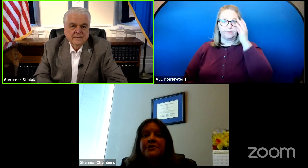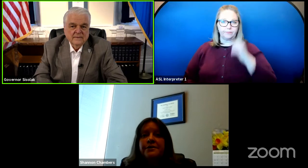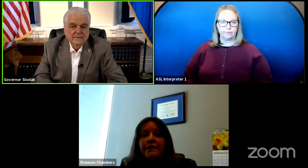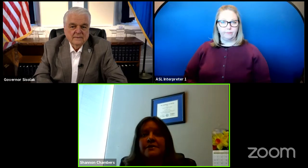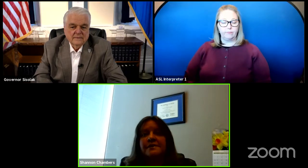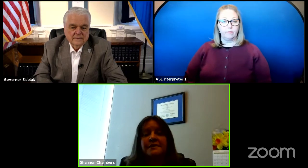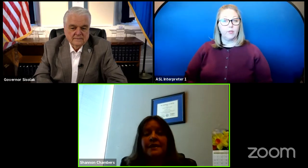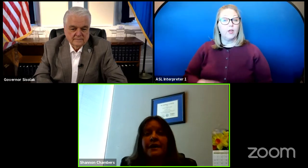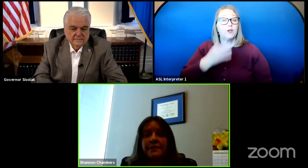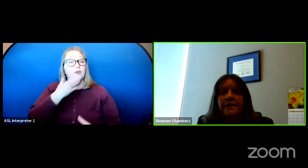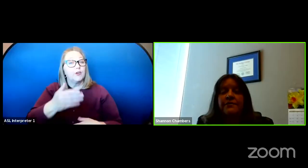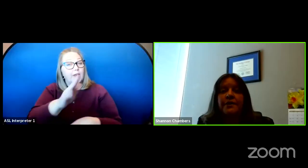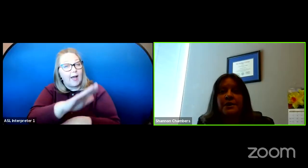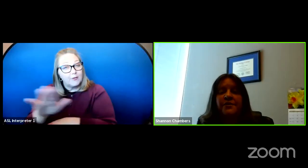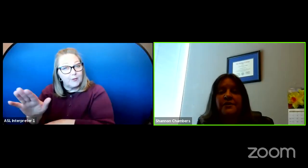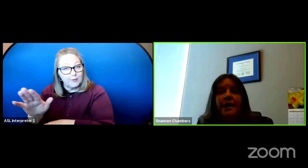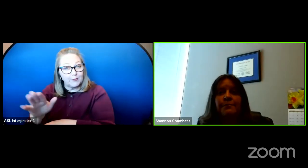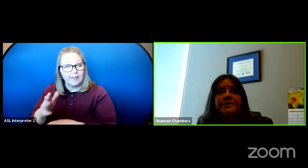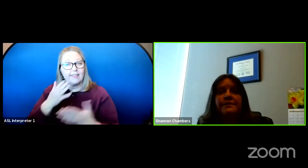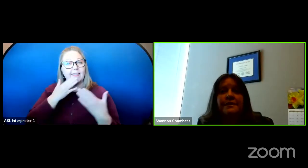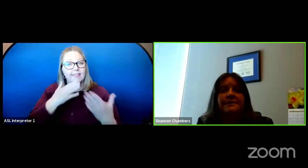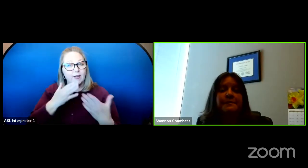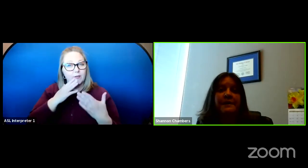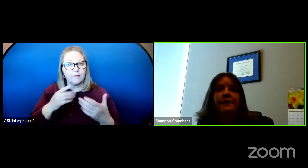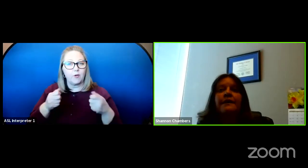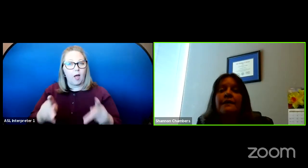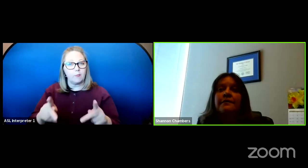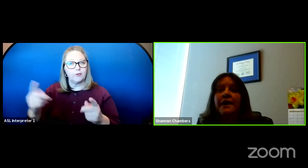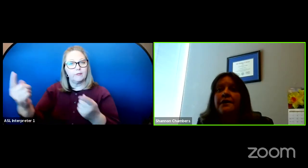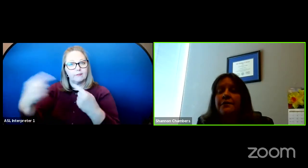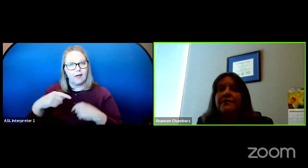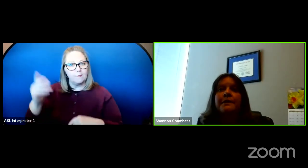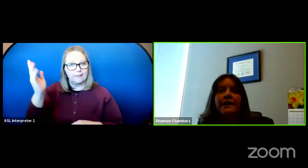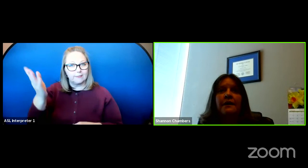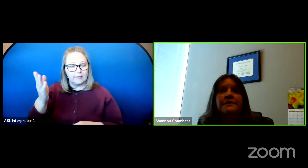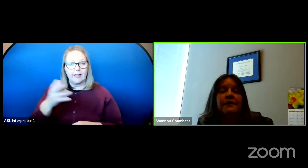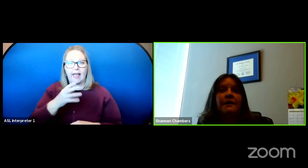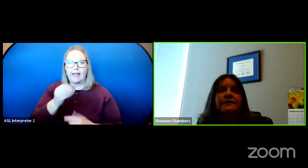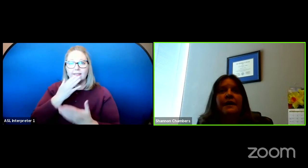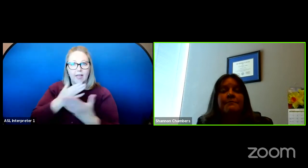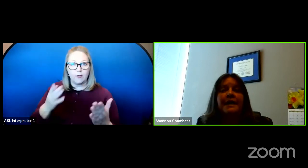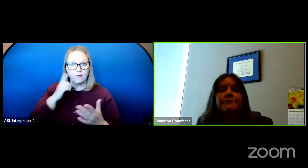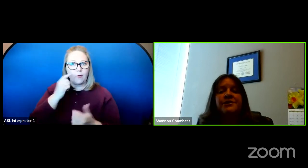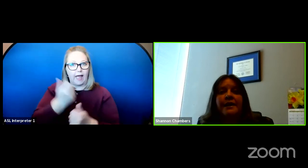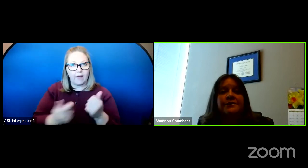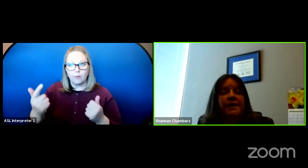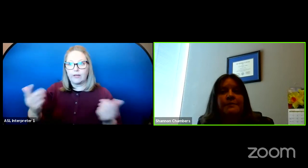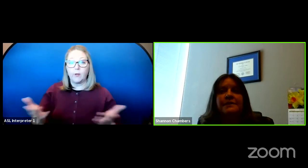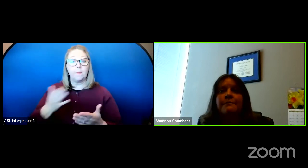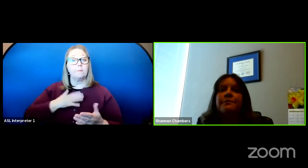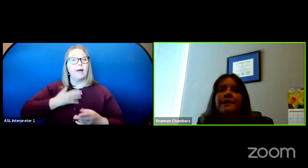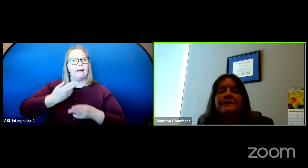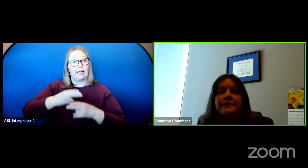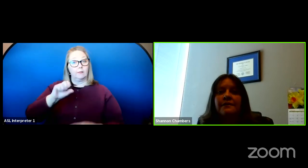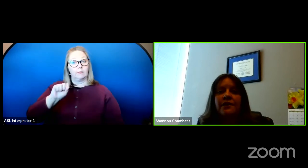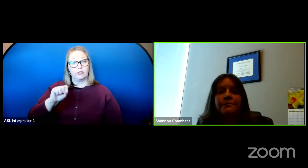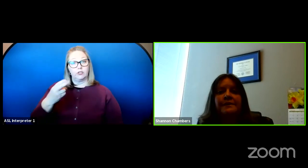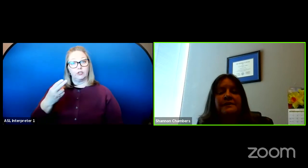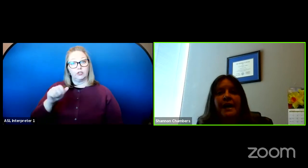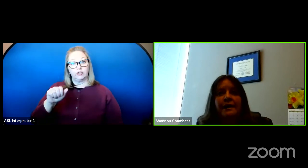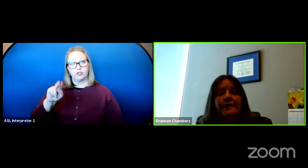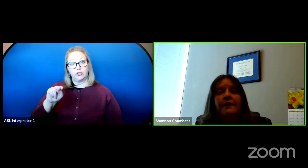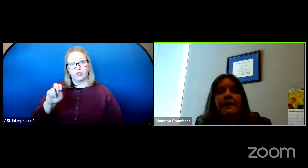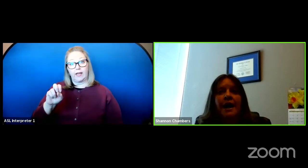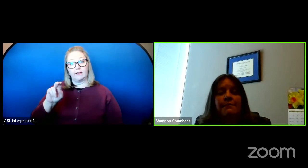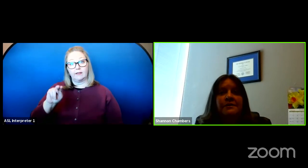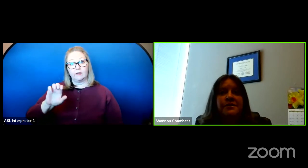Good afternoon, Governor Sisolak. Thank you very much for the opportunity to speak. And thank you everybody on this call today. My name is Shannon Chambers. I'm the president of Home